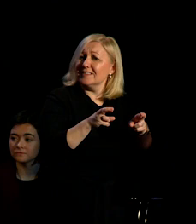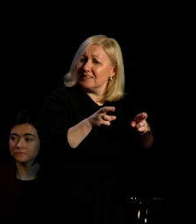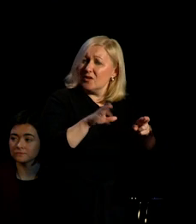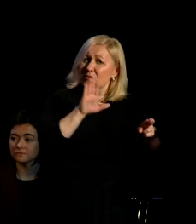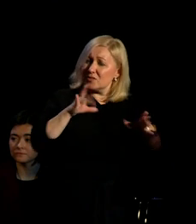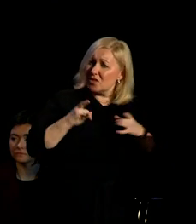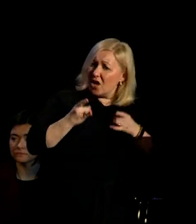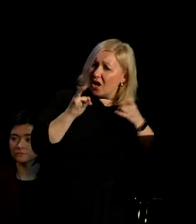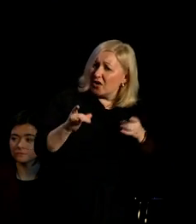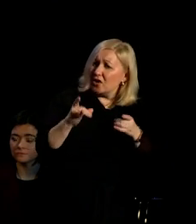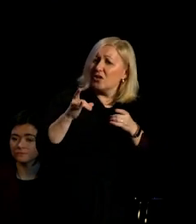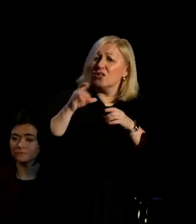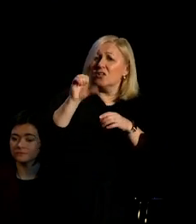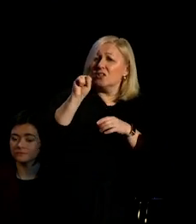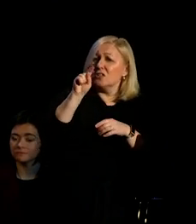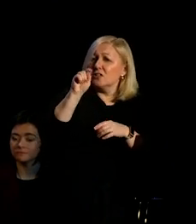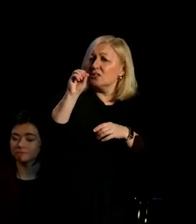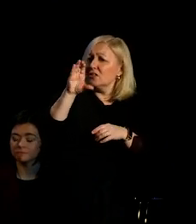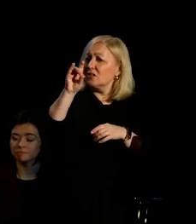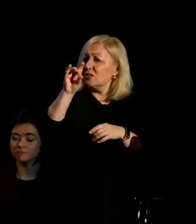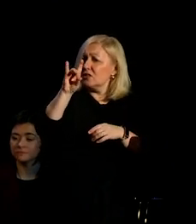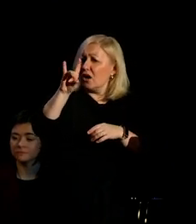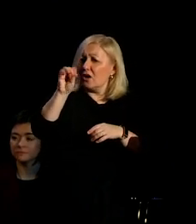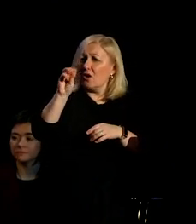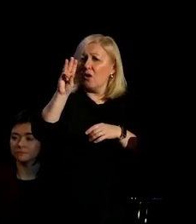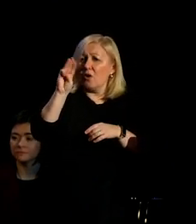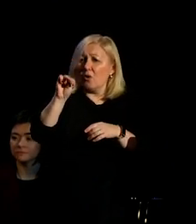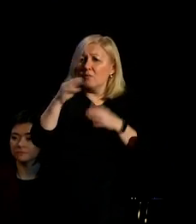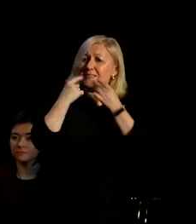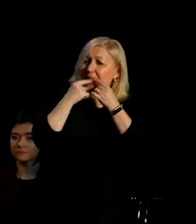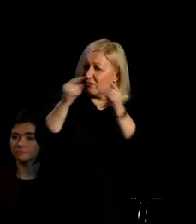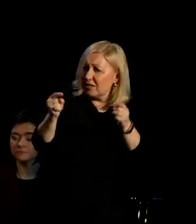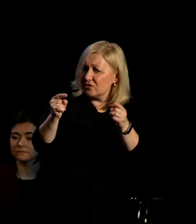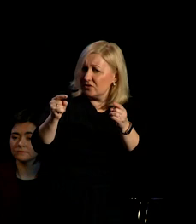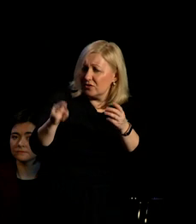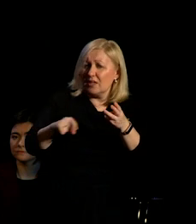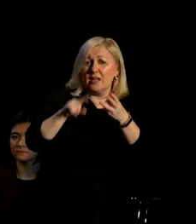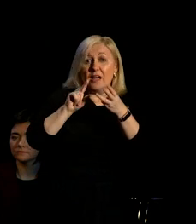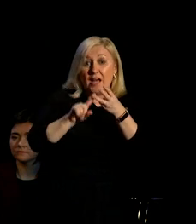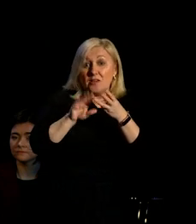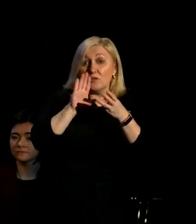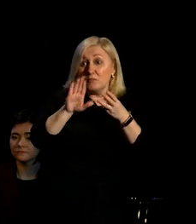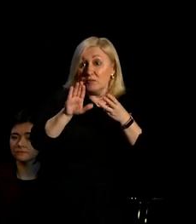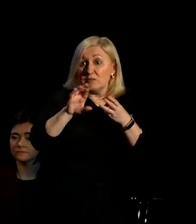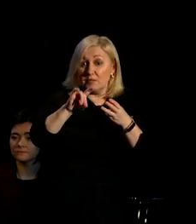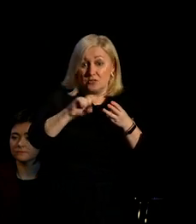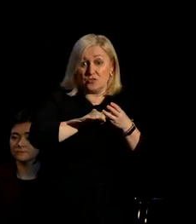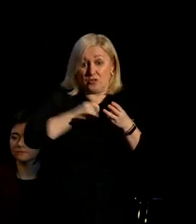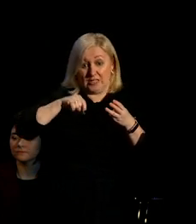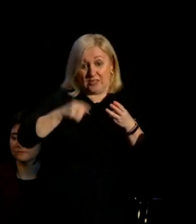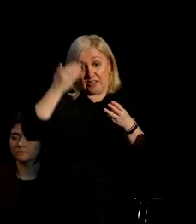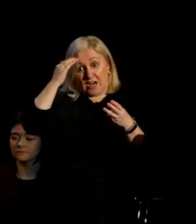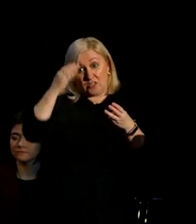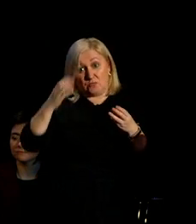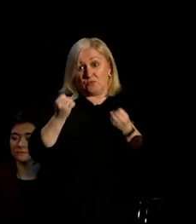Declaration and the political declaration of the International Holocaust Remembrance Alliance, of which Ireland is a member, let us commit